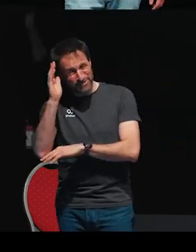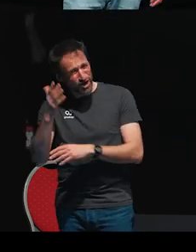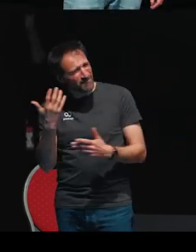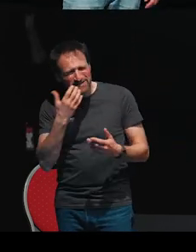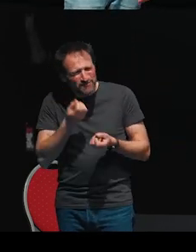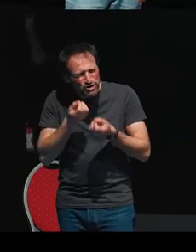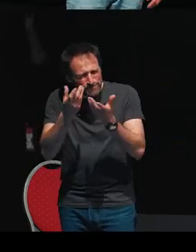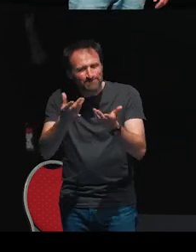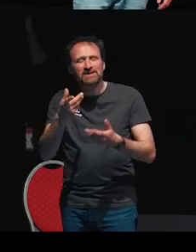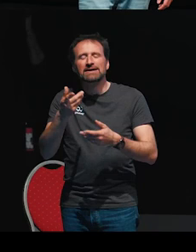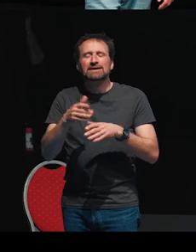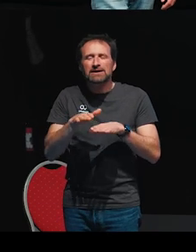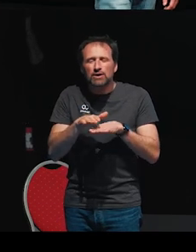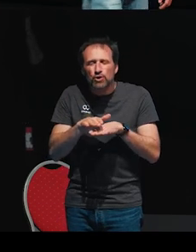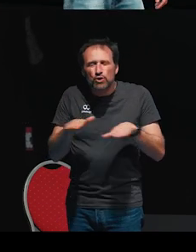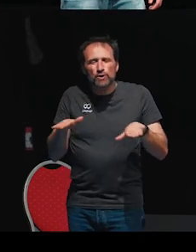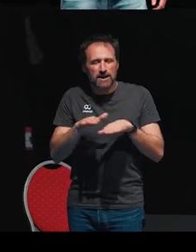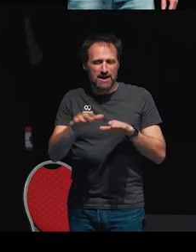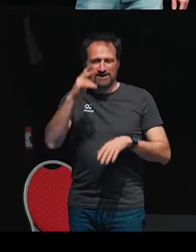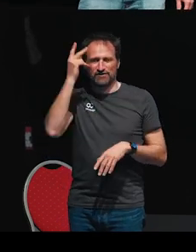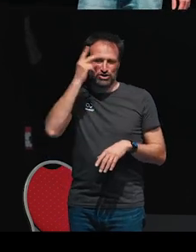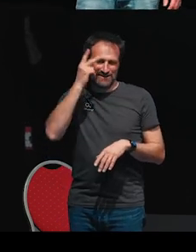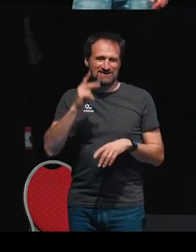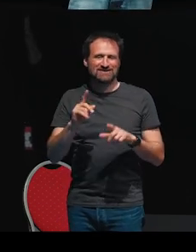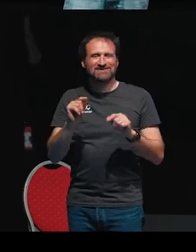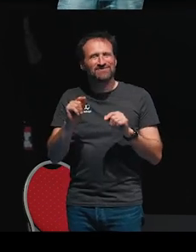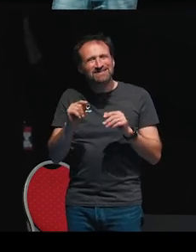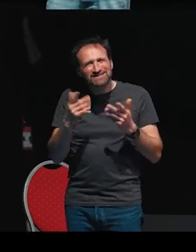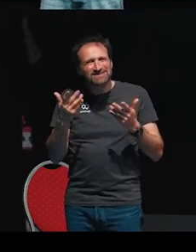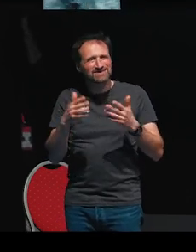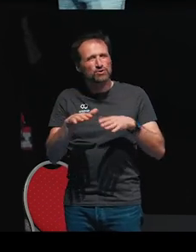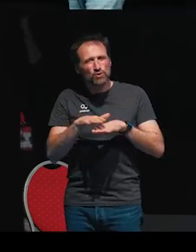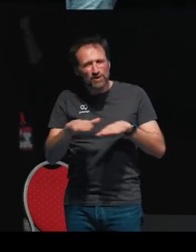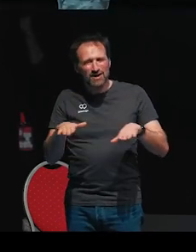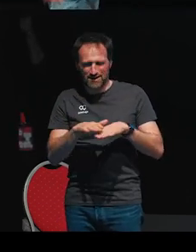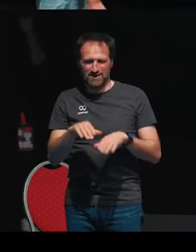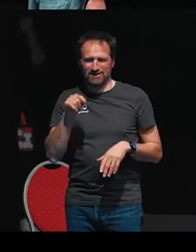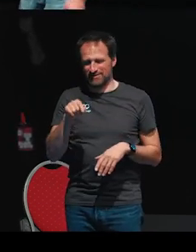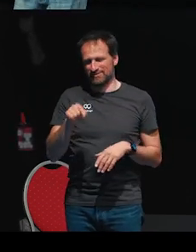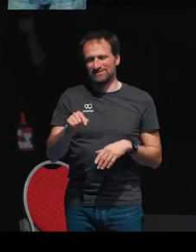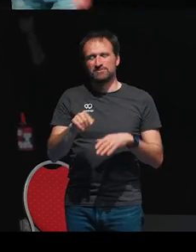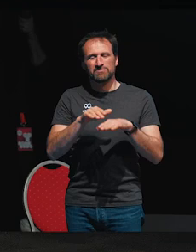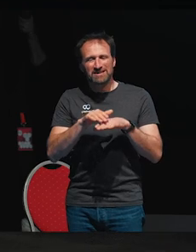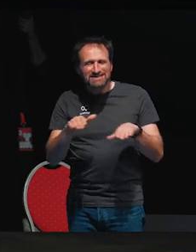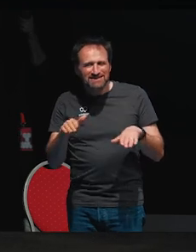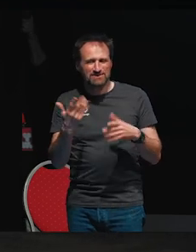of principles and problems in state management, so the reason why we created those libraries that help